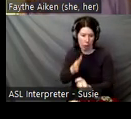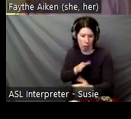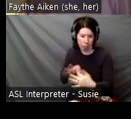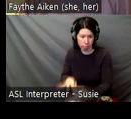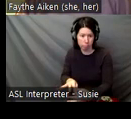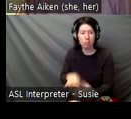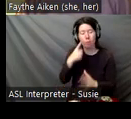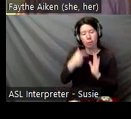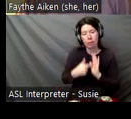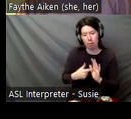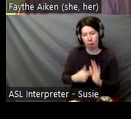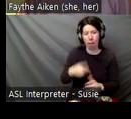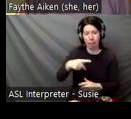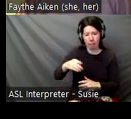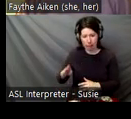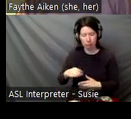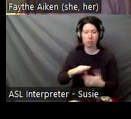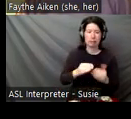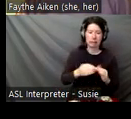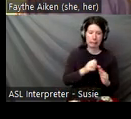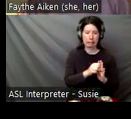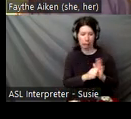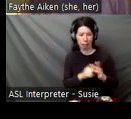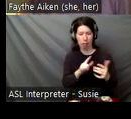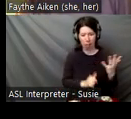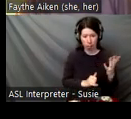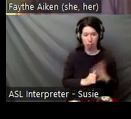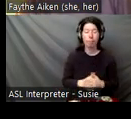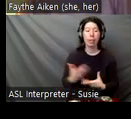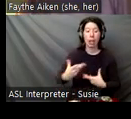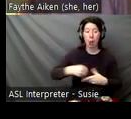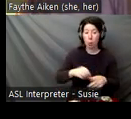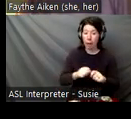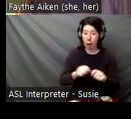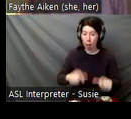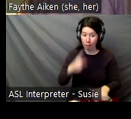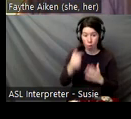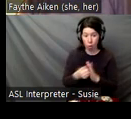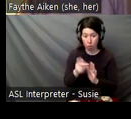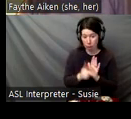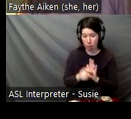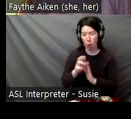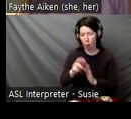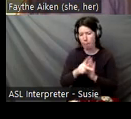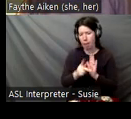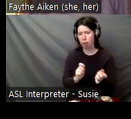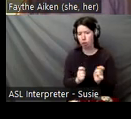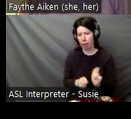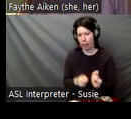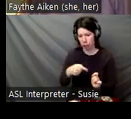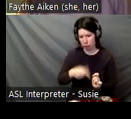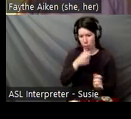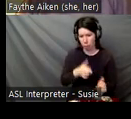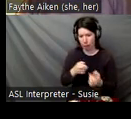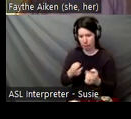the Portland Police Bureau, the city, the state, et cetera. Include an outline of the new policy or policy change being